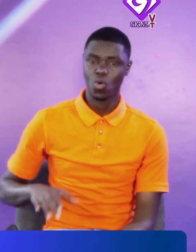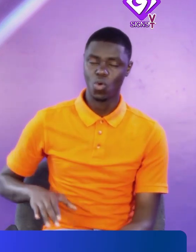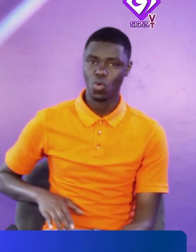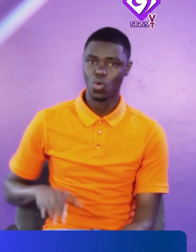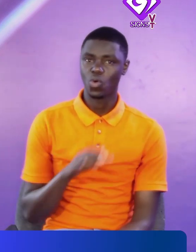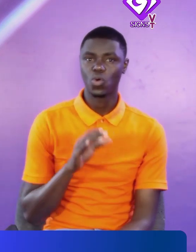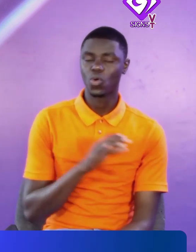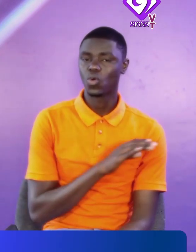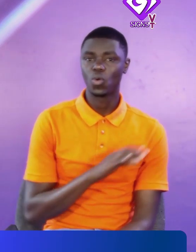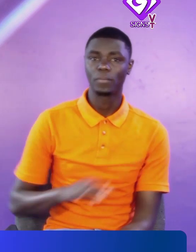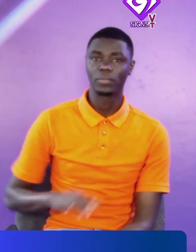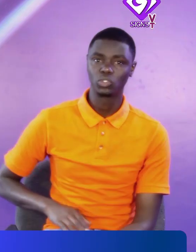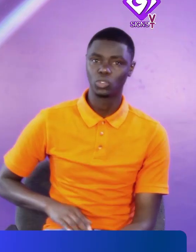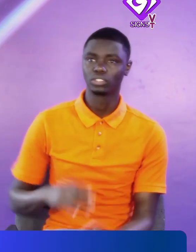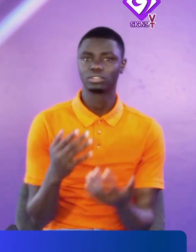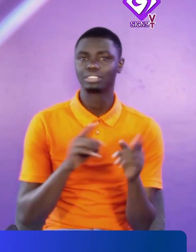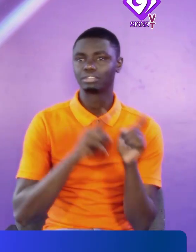campus sensitization